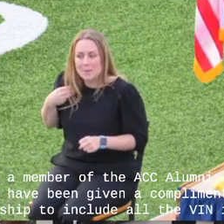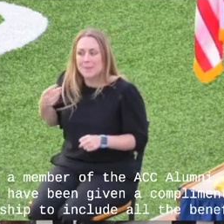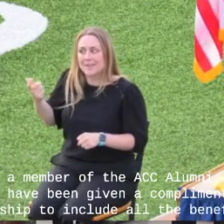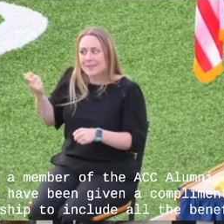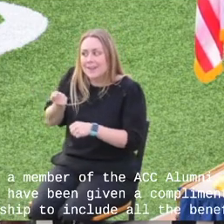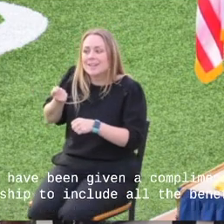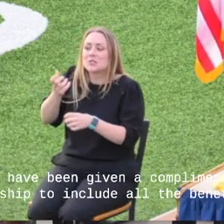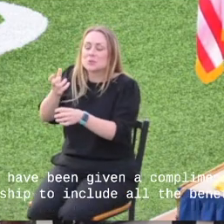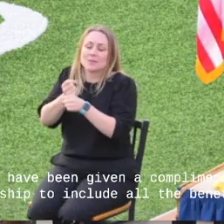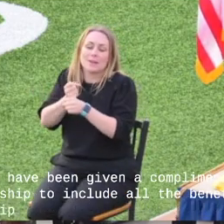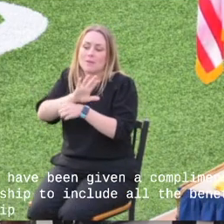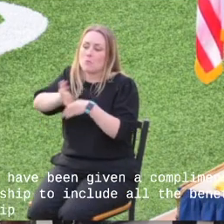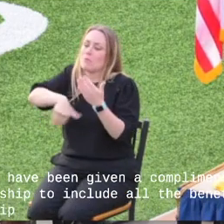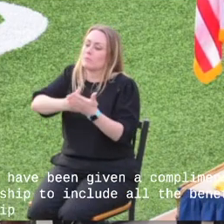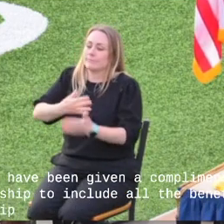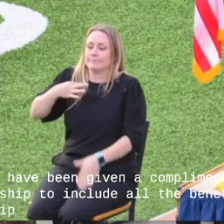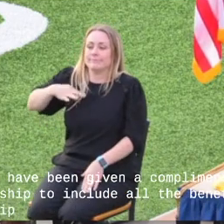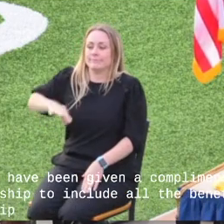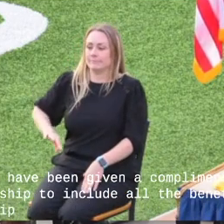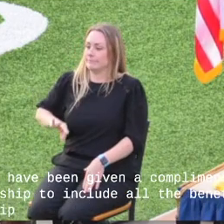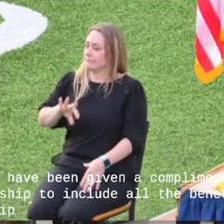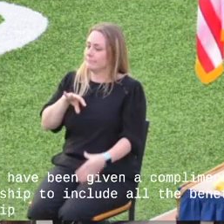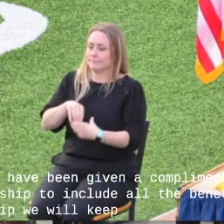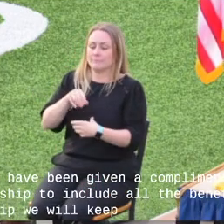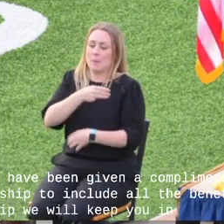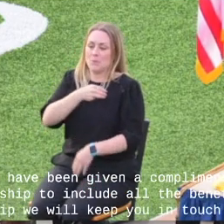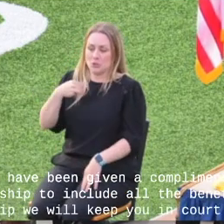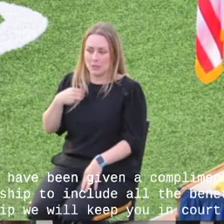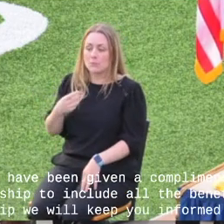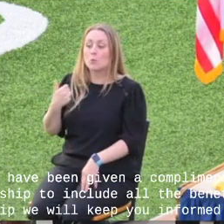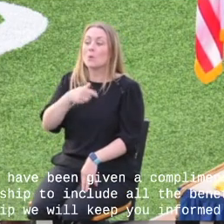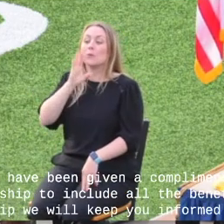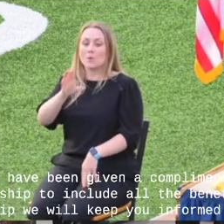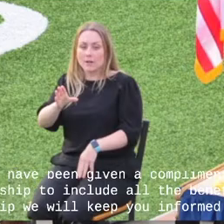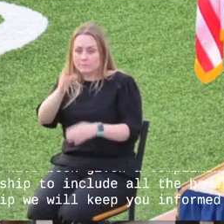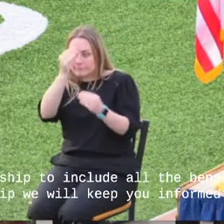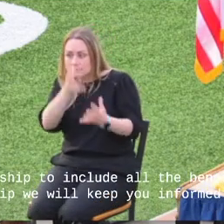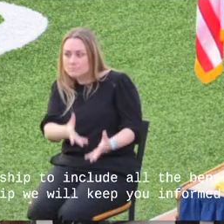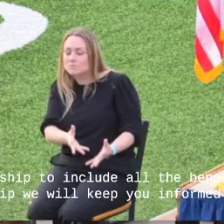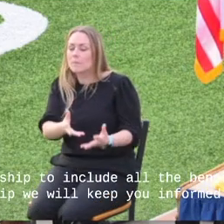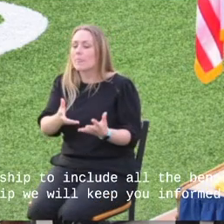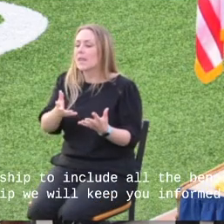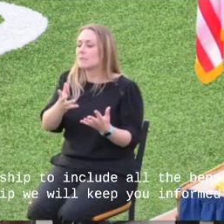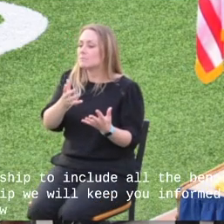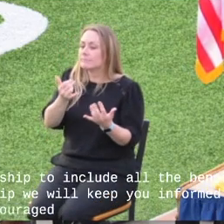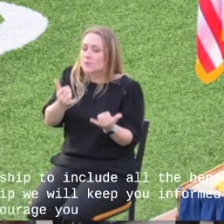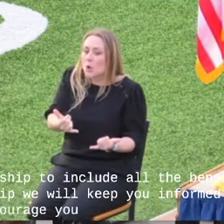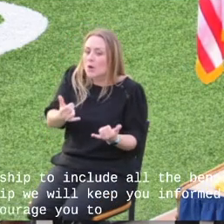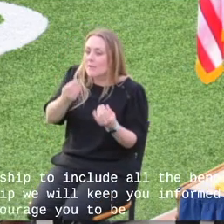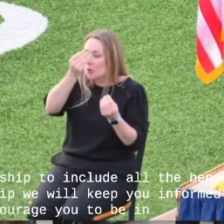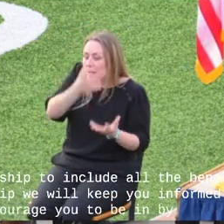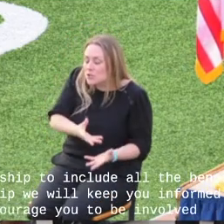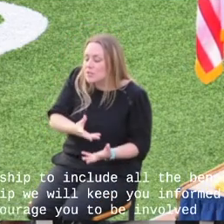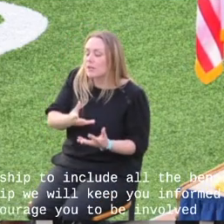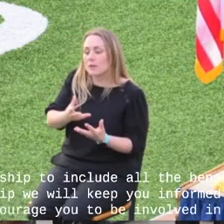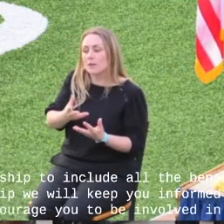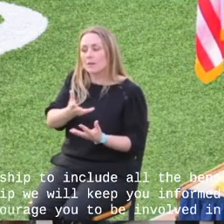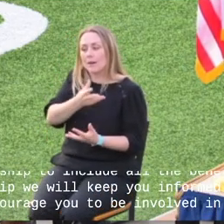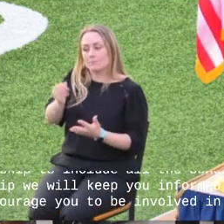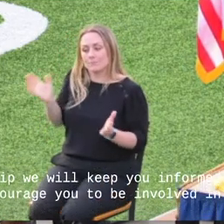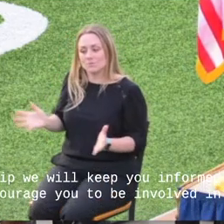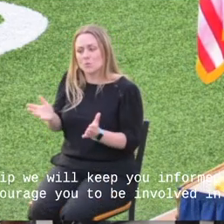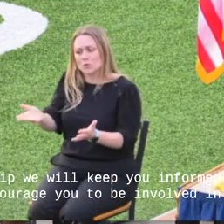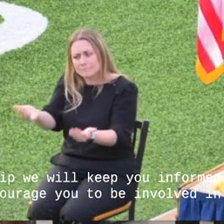benefits of the membership. We will keep you informed about the college and encourage you to be involved in